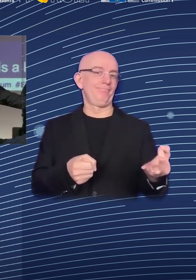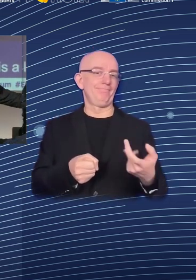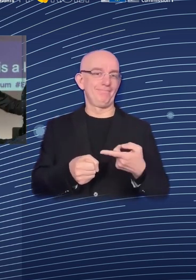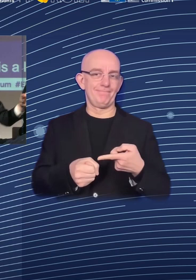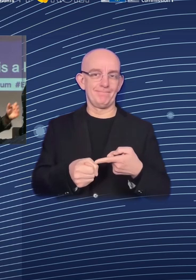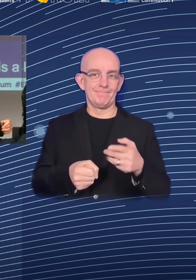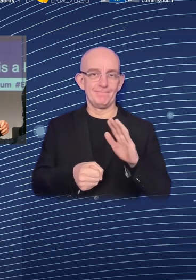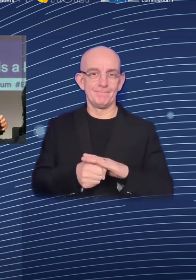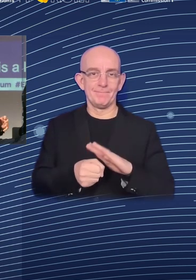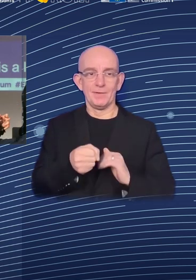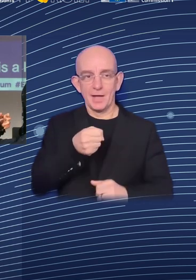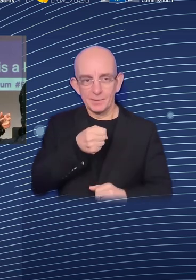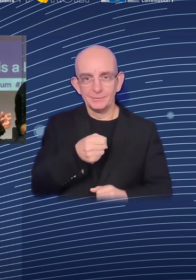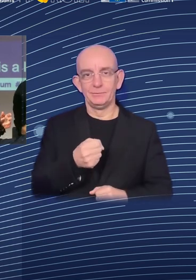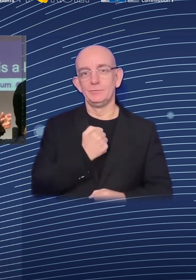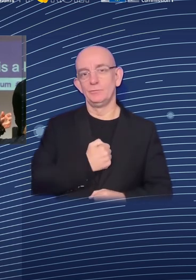So